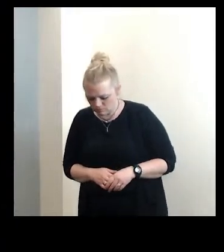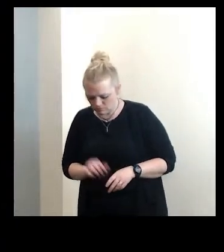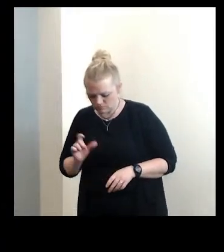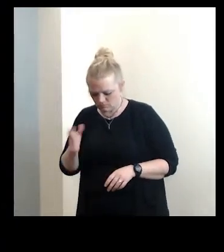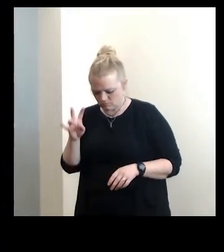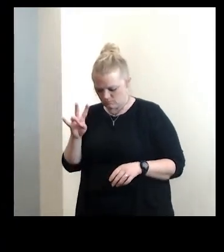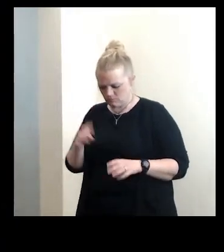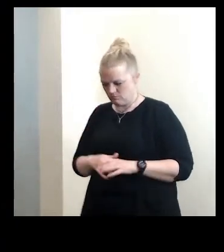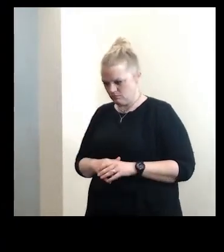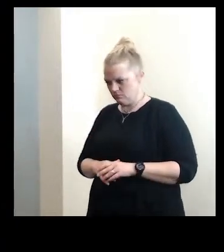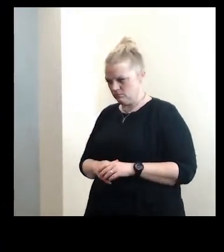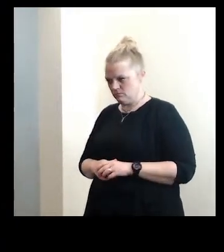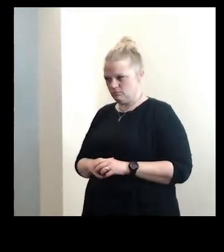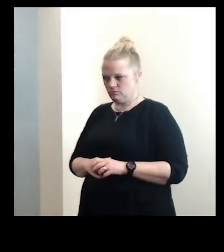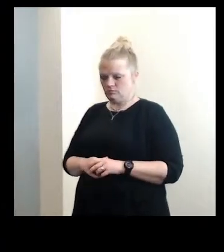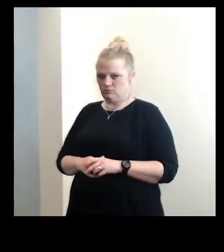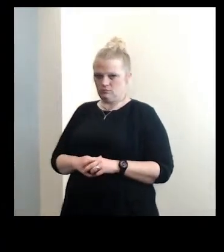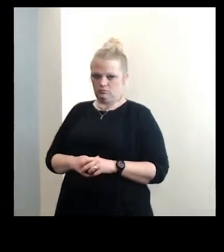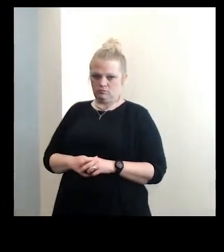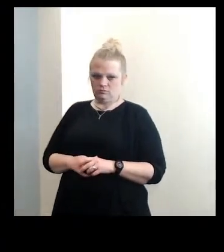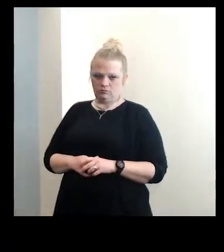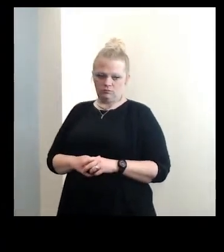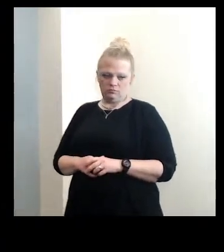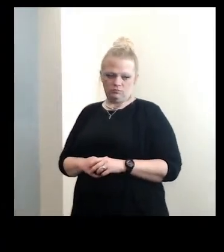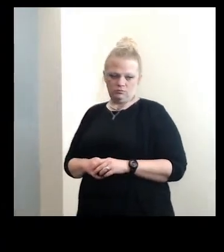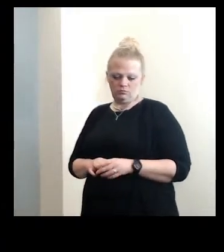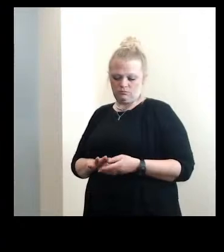Channel 7, anyone on from Channel 7?